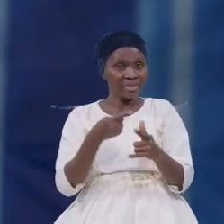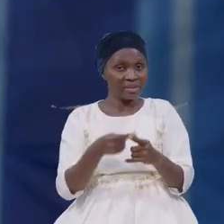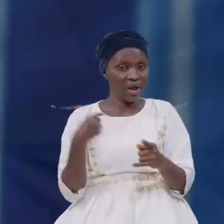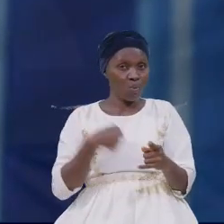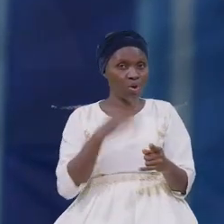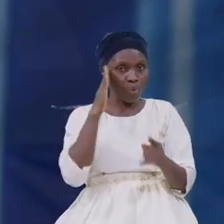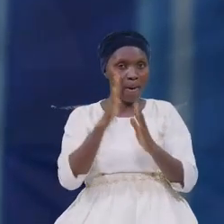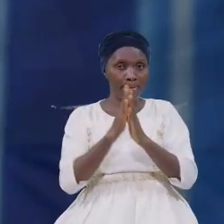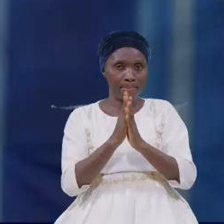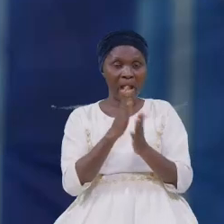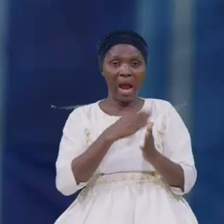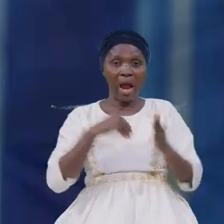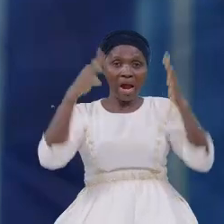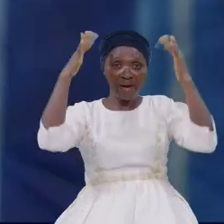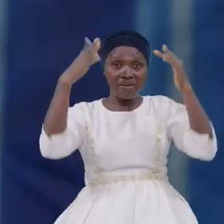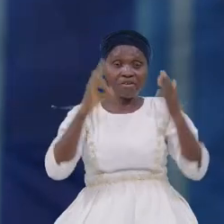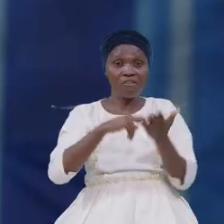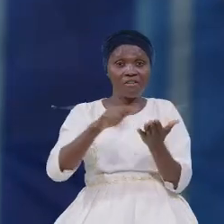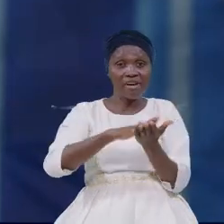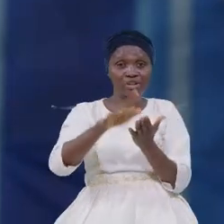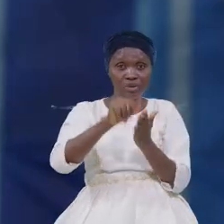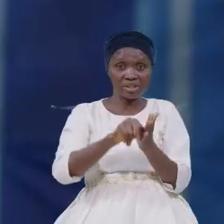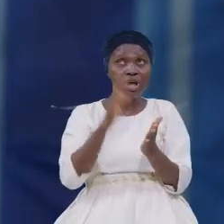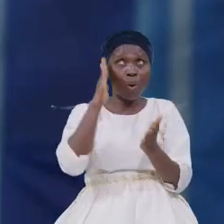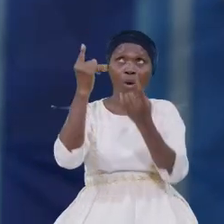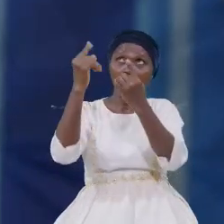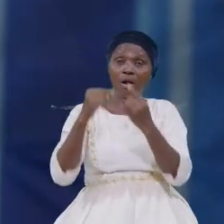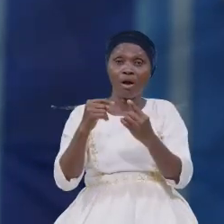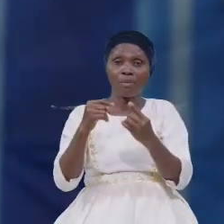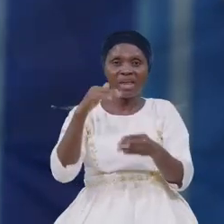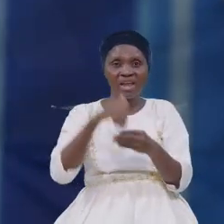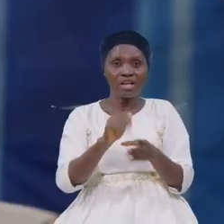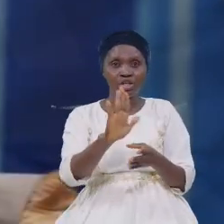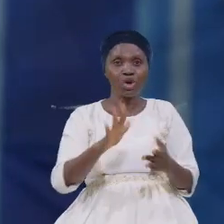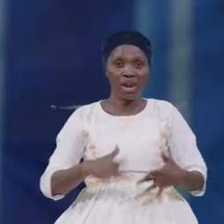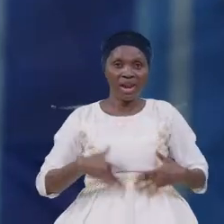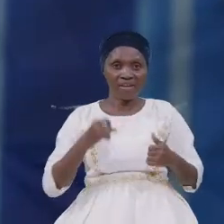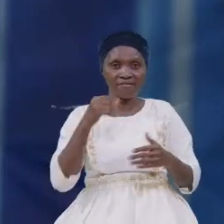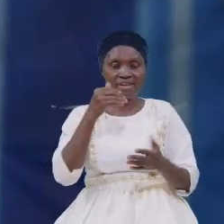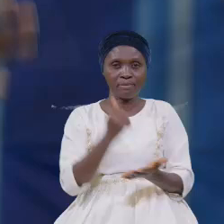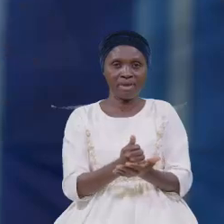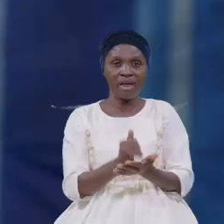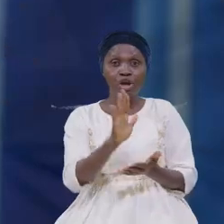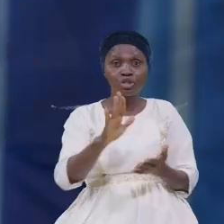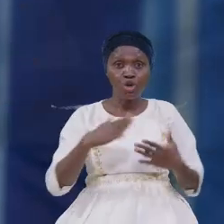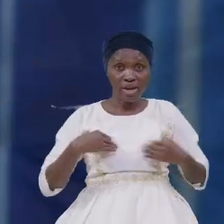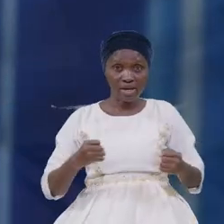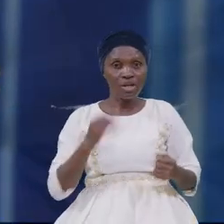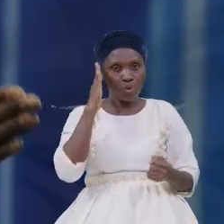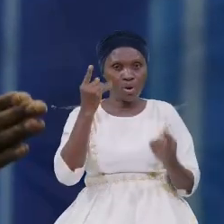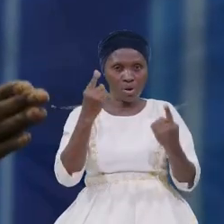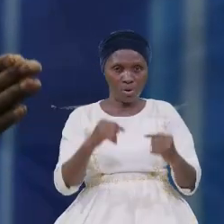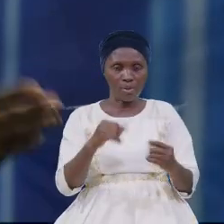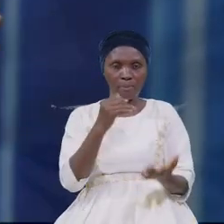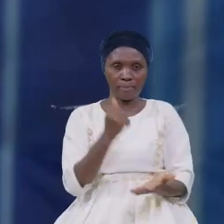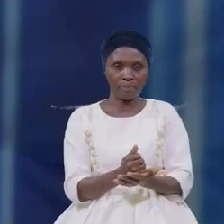of righteousness will come in your life. Your healing will come. And then when we've